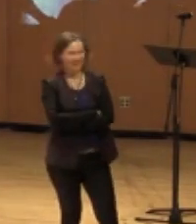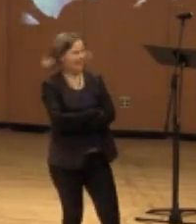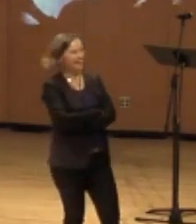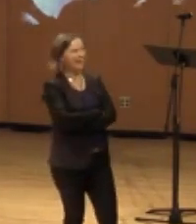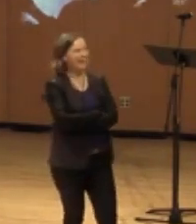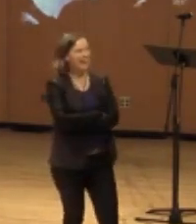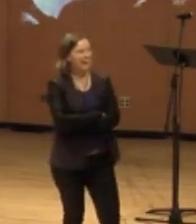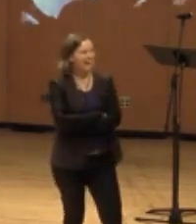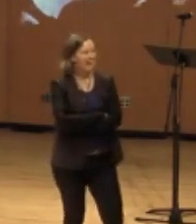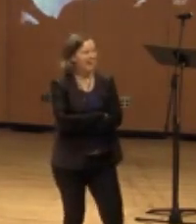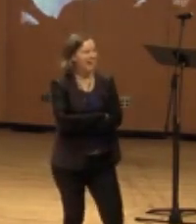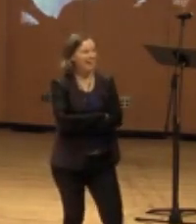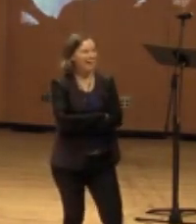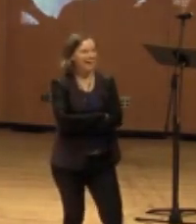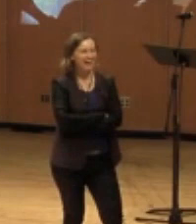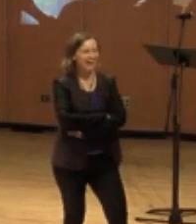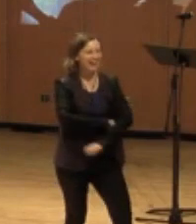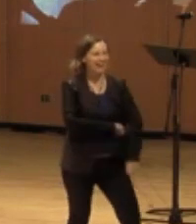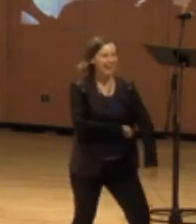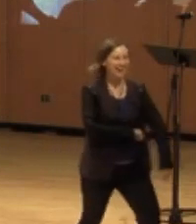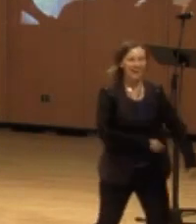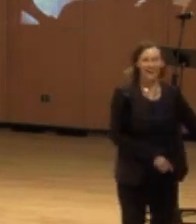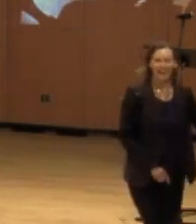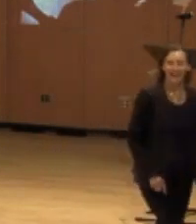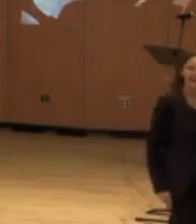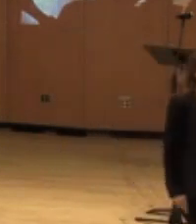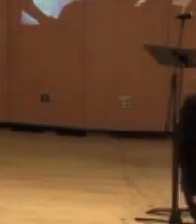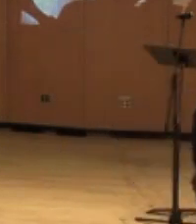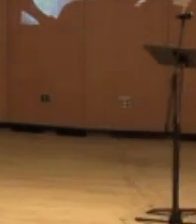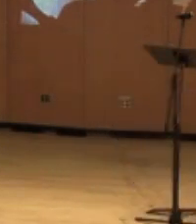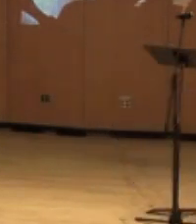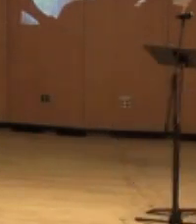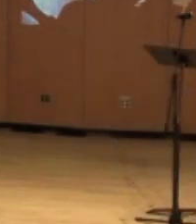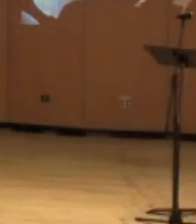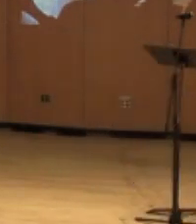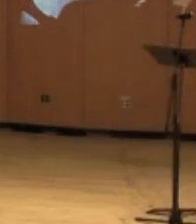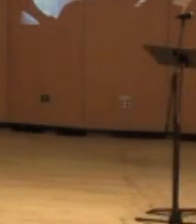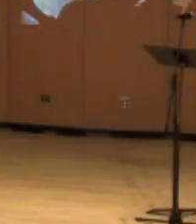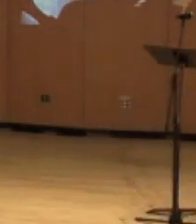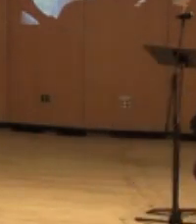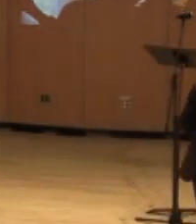thank you great after trade one more comment or yeah yeah